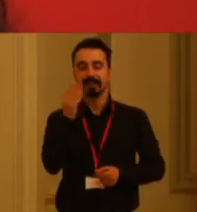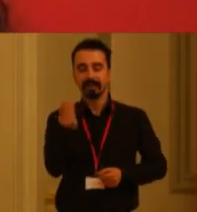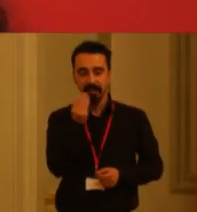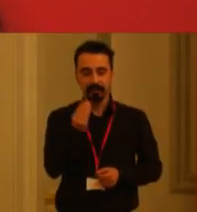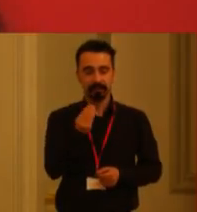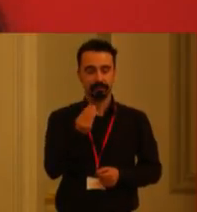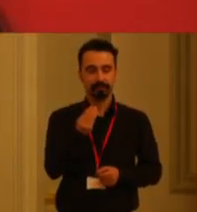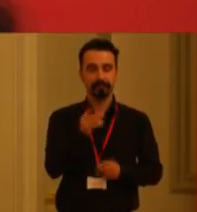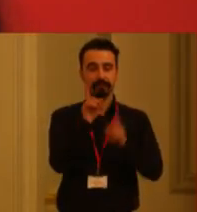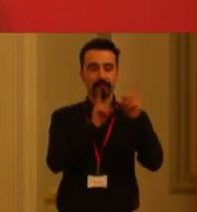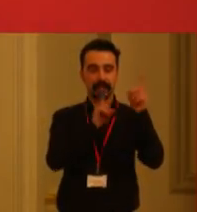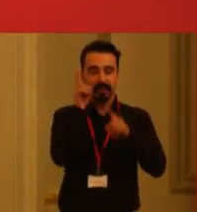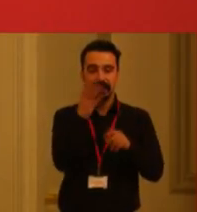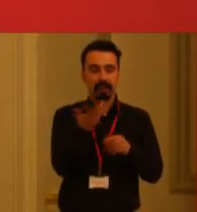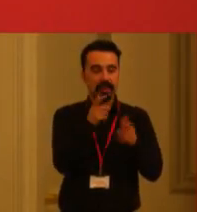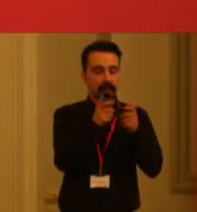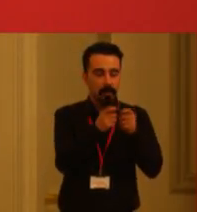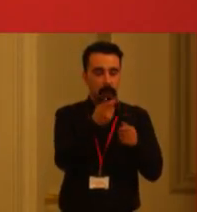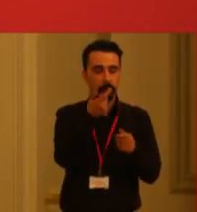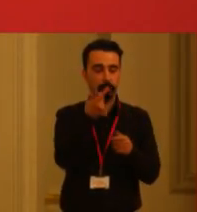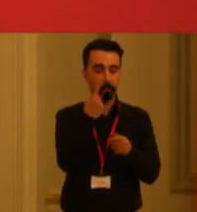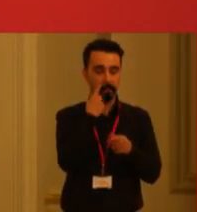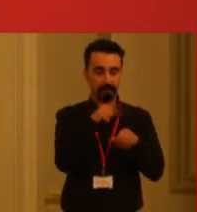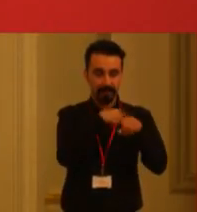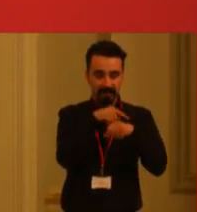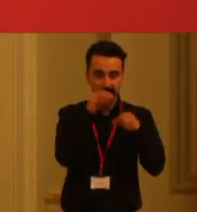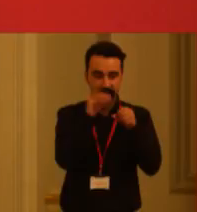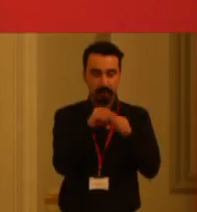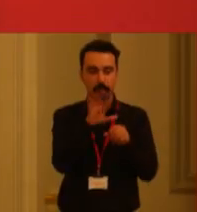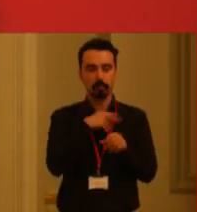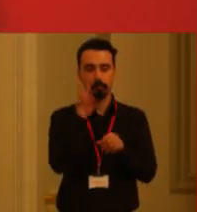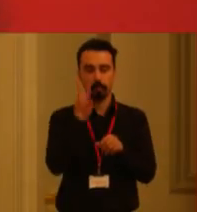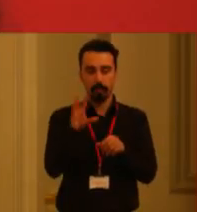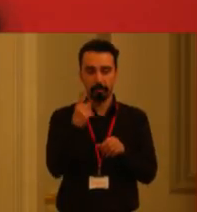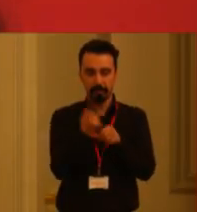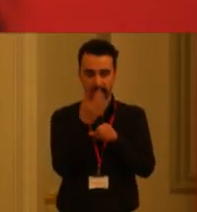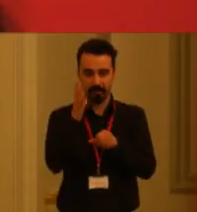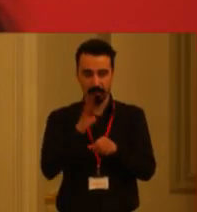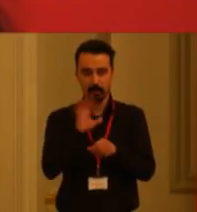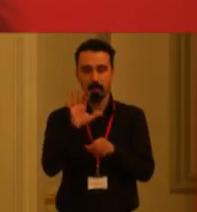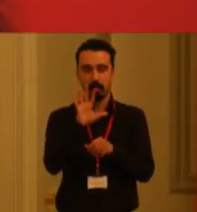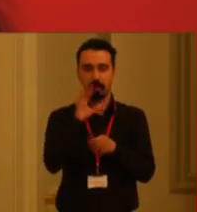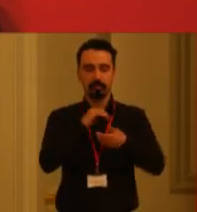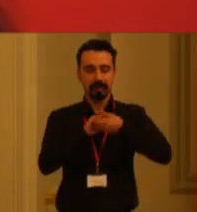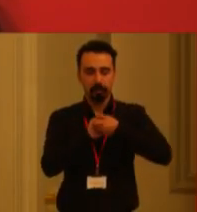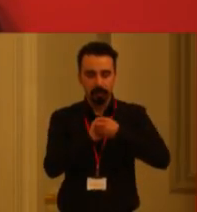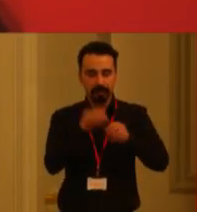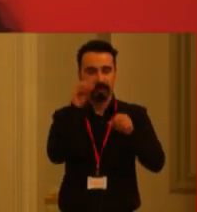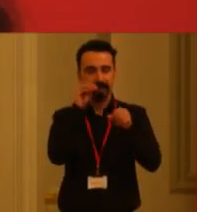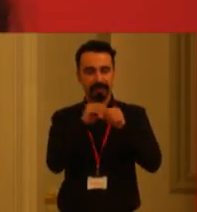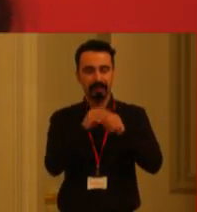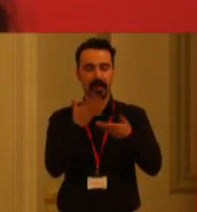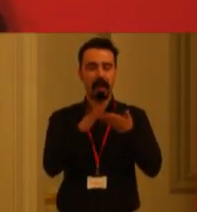empowered. But among themselves, how internet is used, when we take a look at that, we see that it's